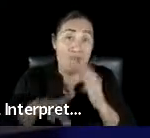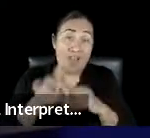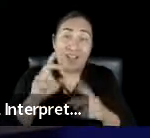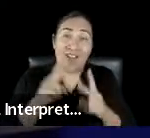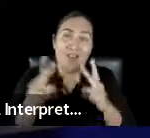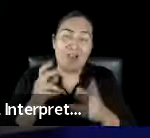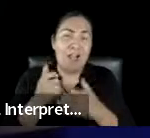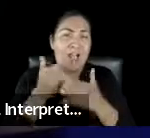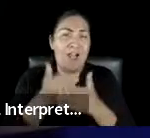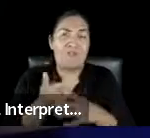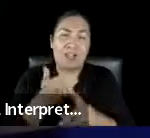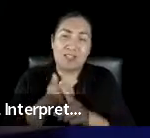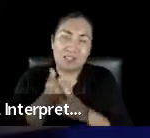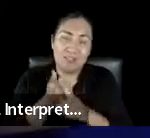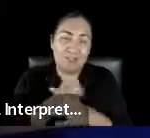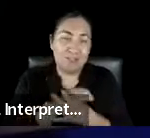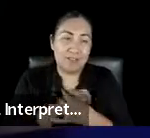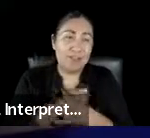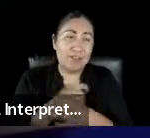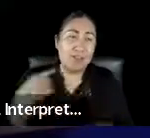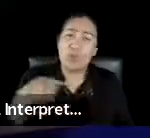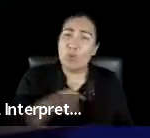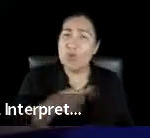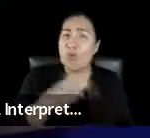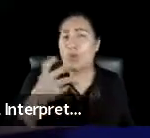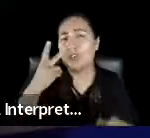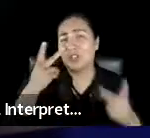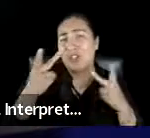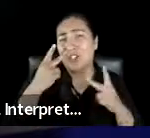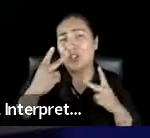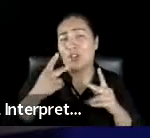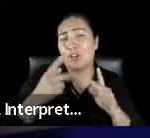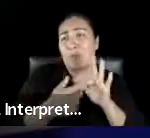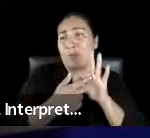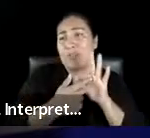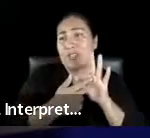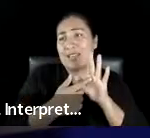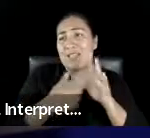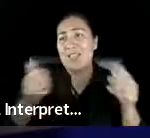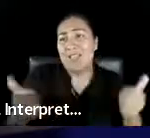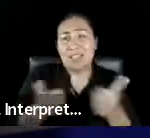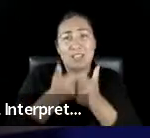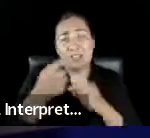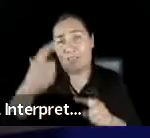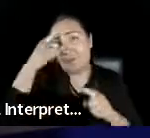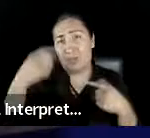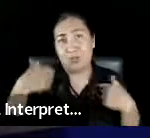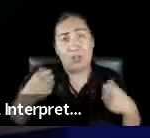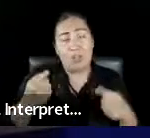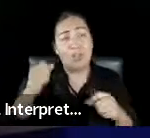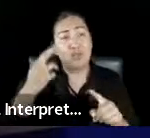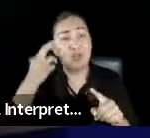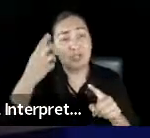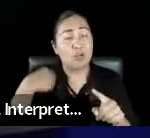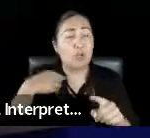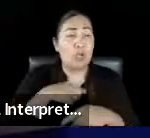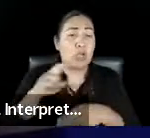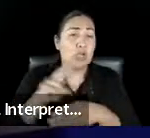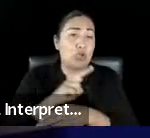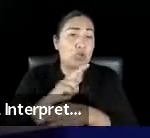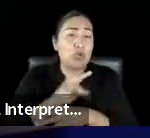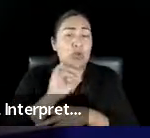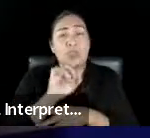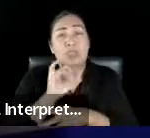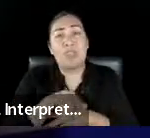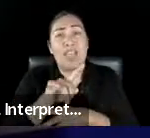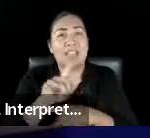helpful in and of itself. We wanted to visually represent the challenges of mental health, which is why we use blankets and different colored string to convey our message